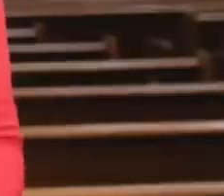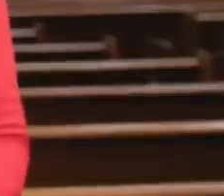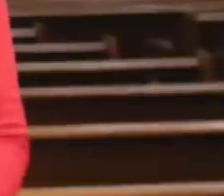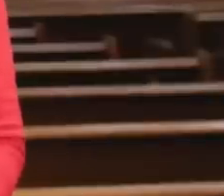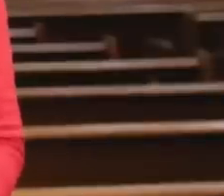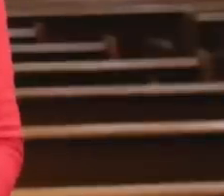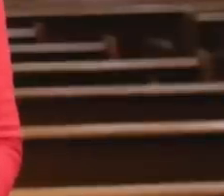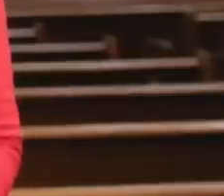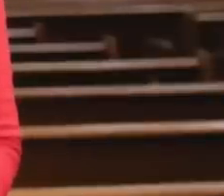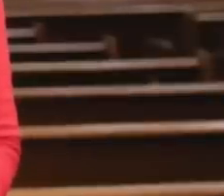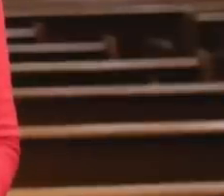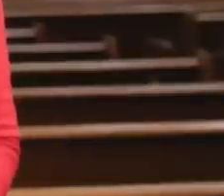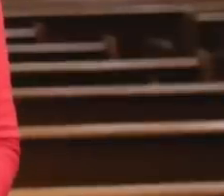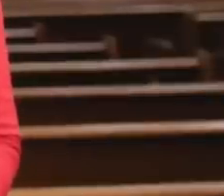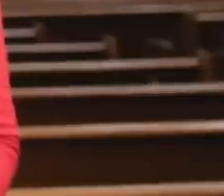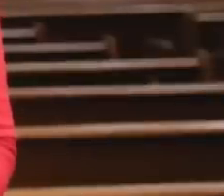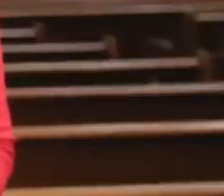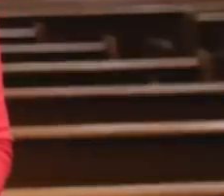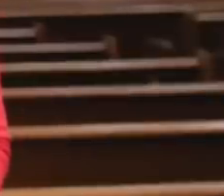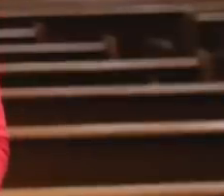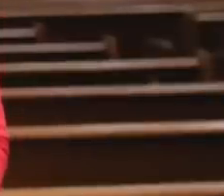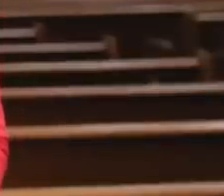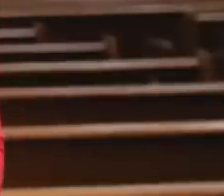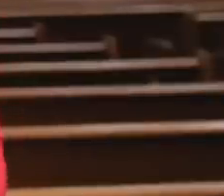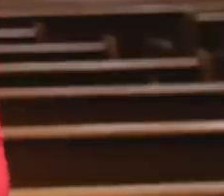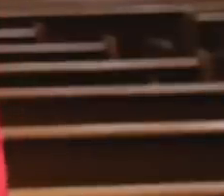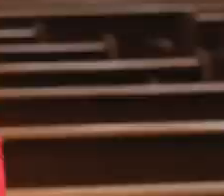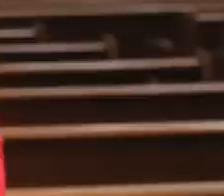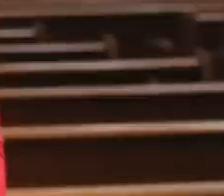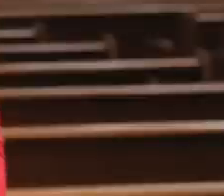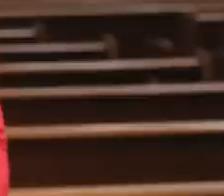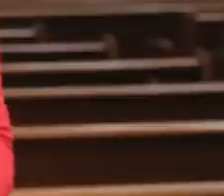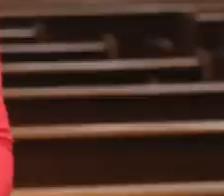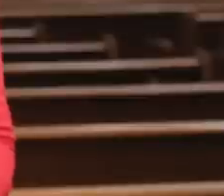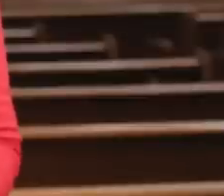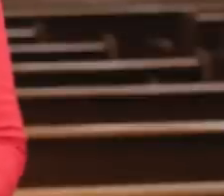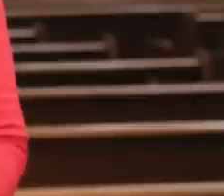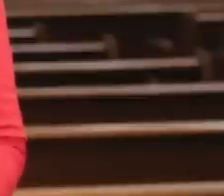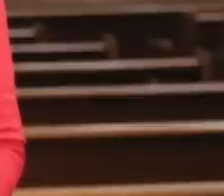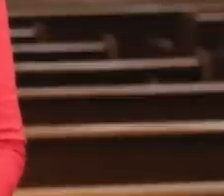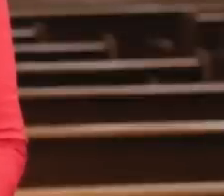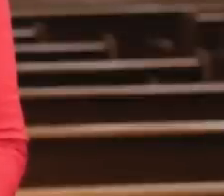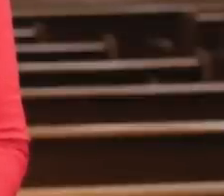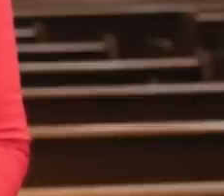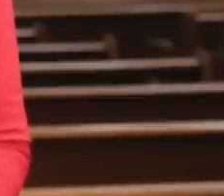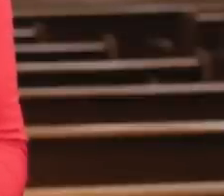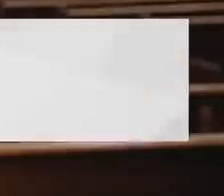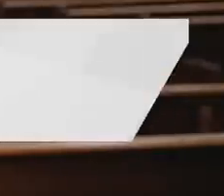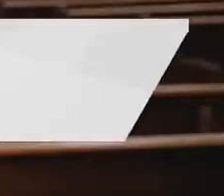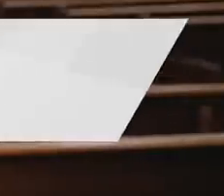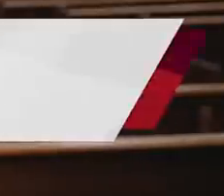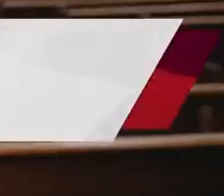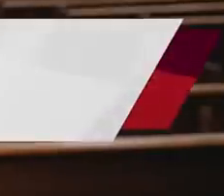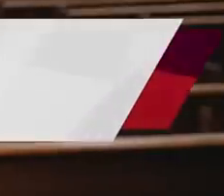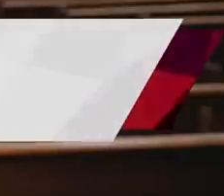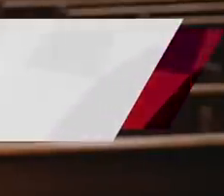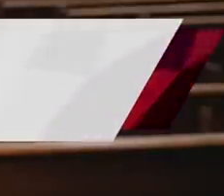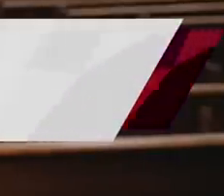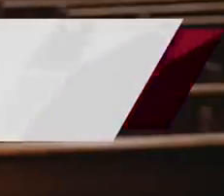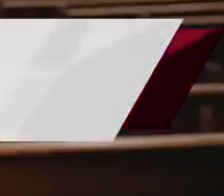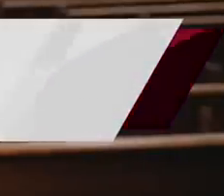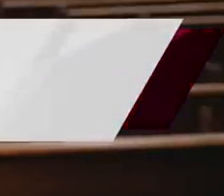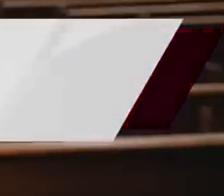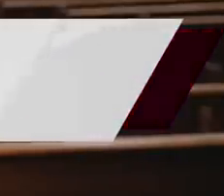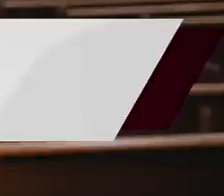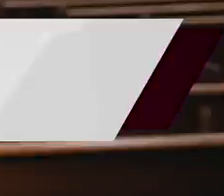The last day to make donations is Wednesday, December 15th, and they can be dropped off or mailed directly to the church. Visit the events page